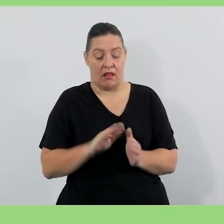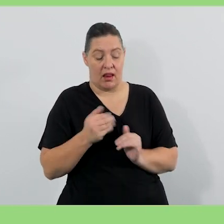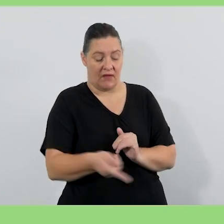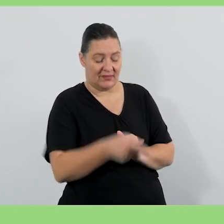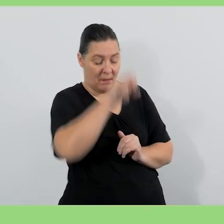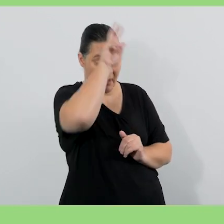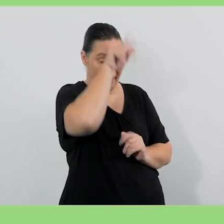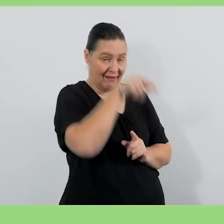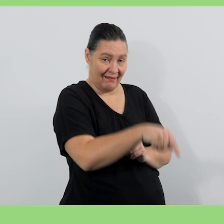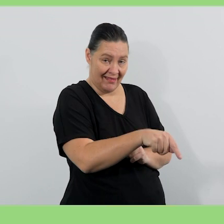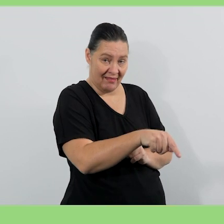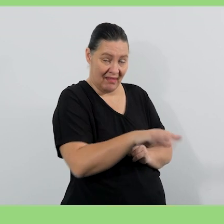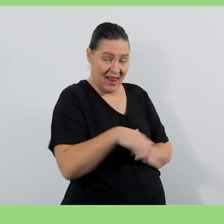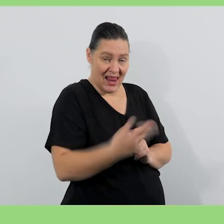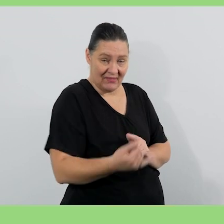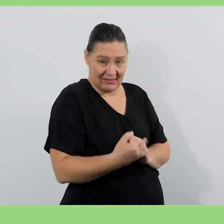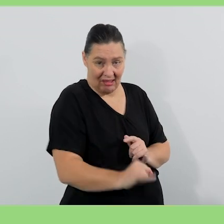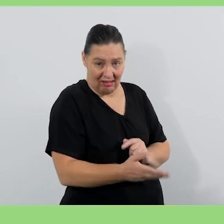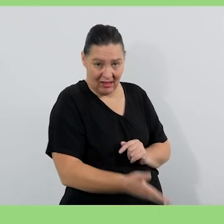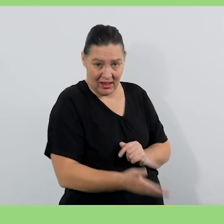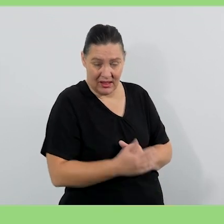the remains